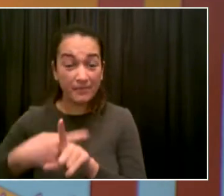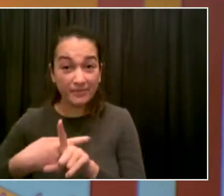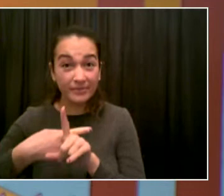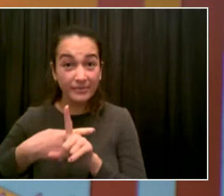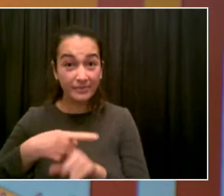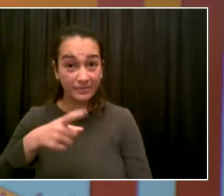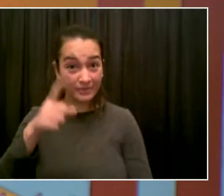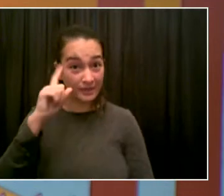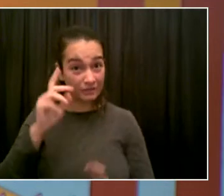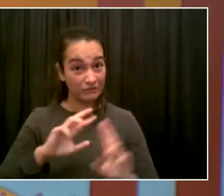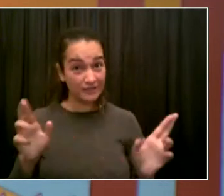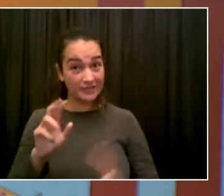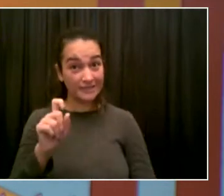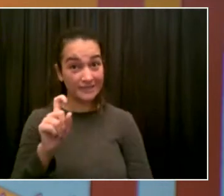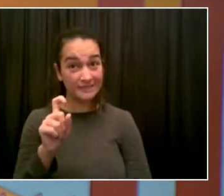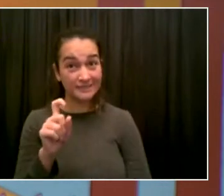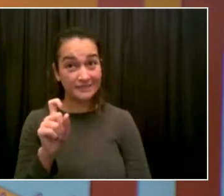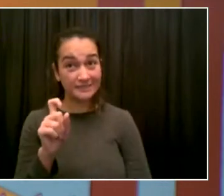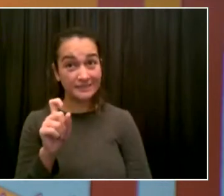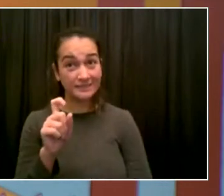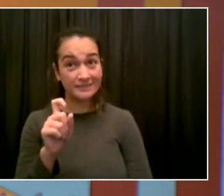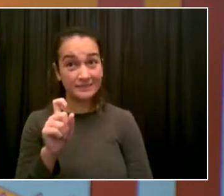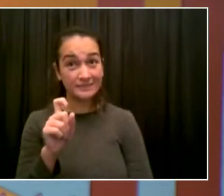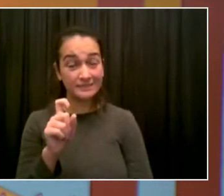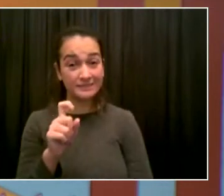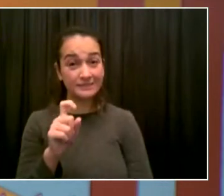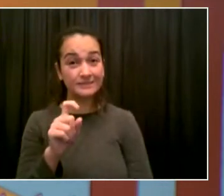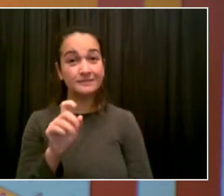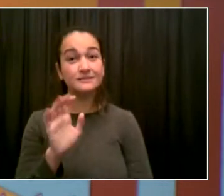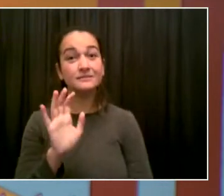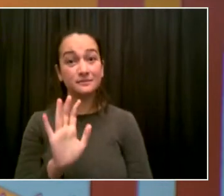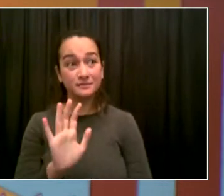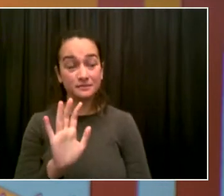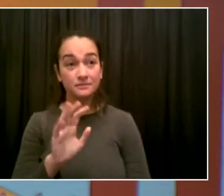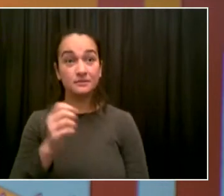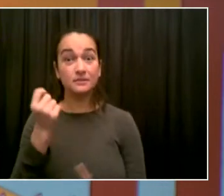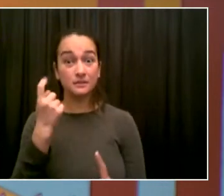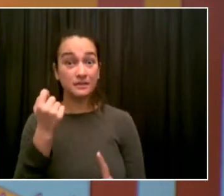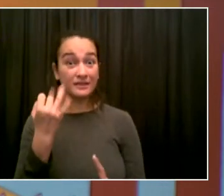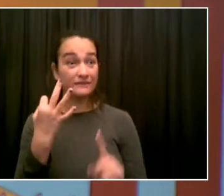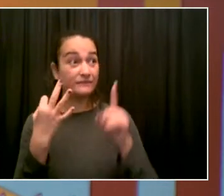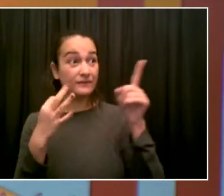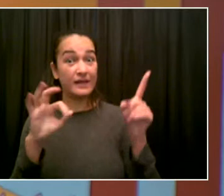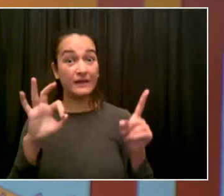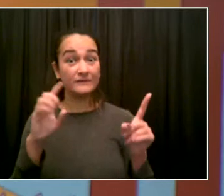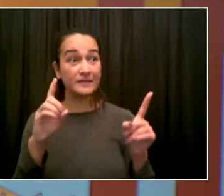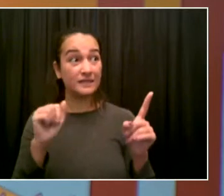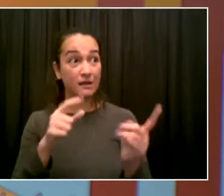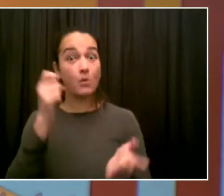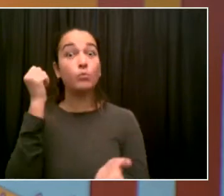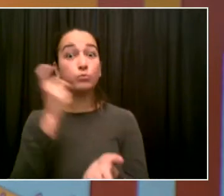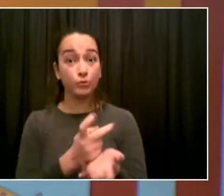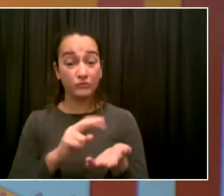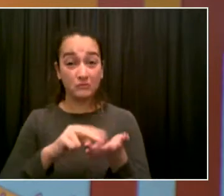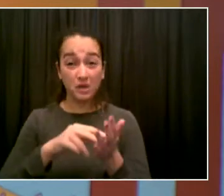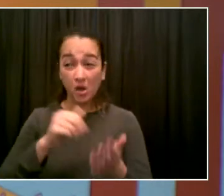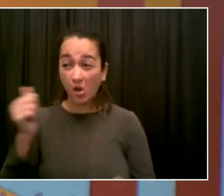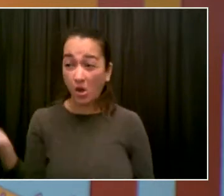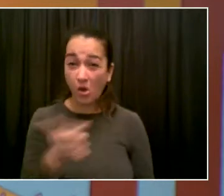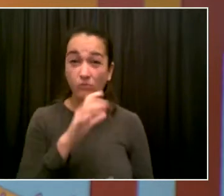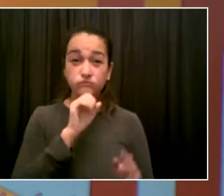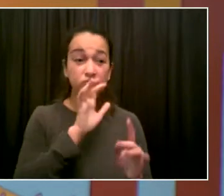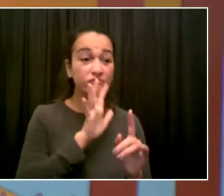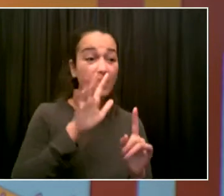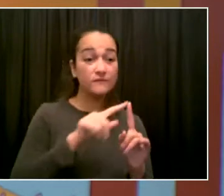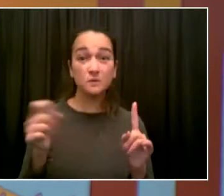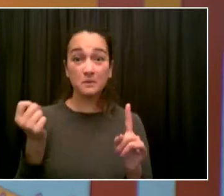or December. If your health team could sort of weigh in on what a realistic timeline might be. I'll turn to Dr. Choksi and Dr. Katz,